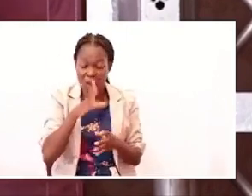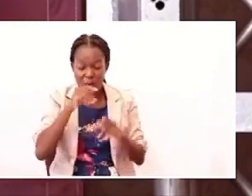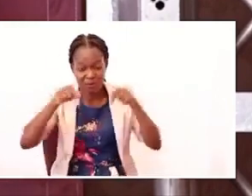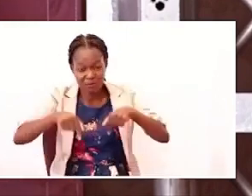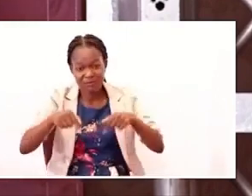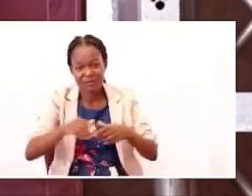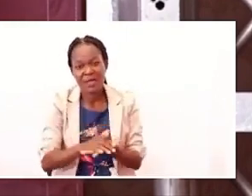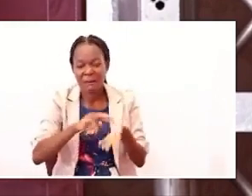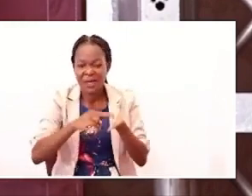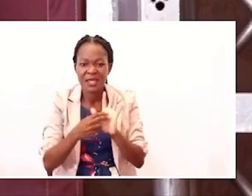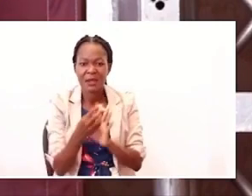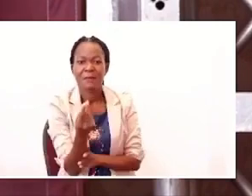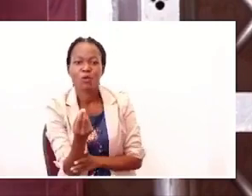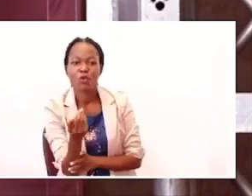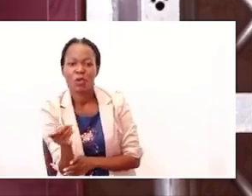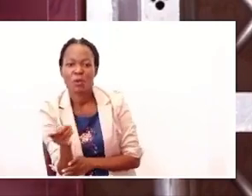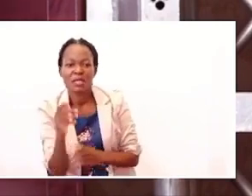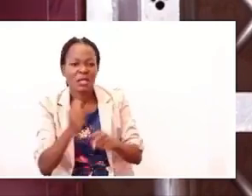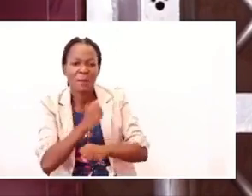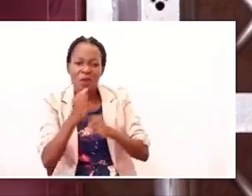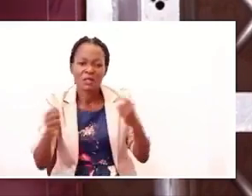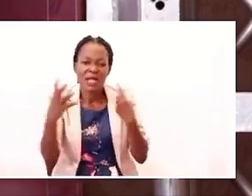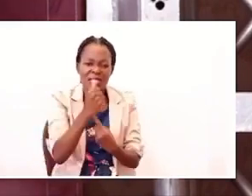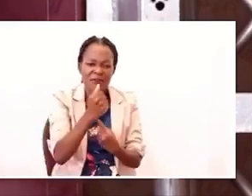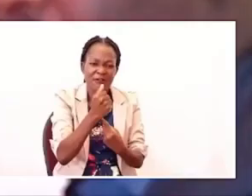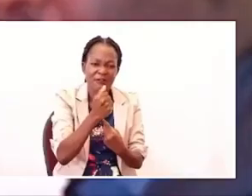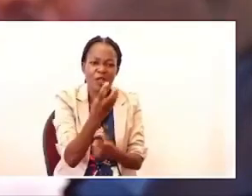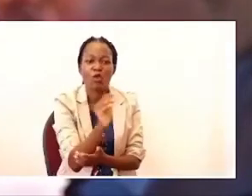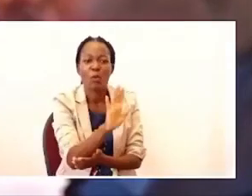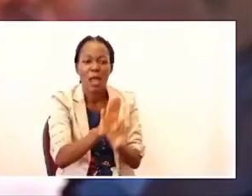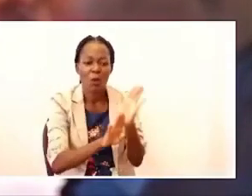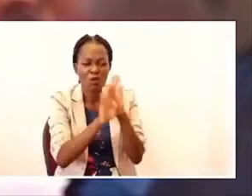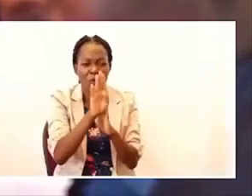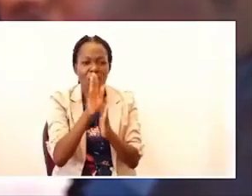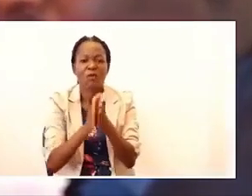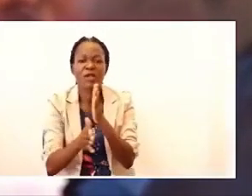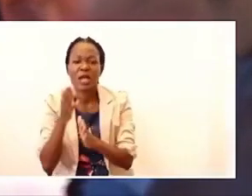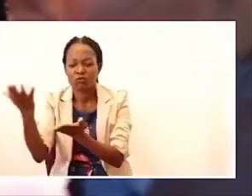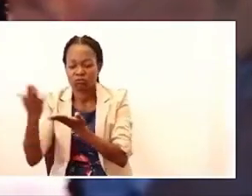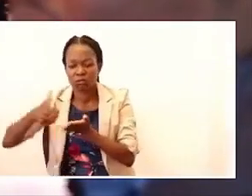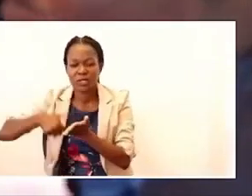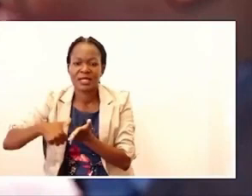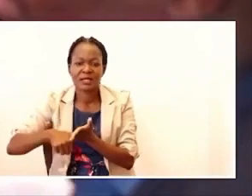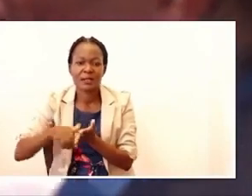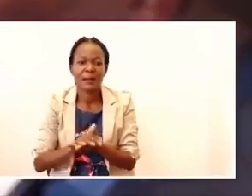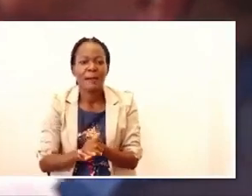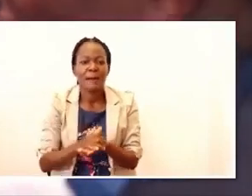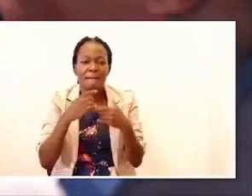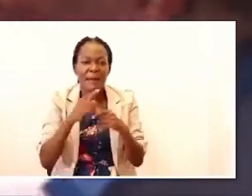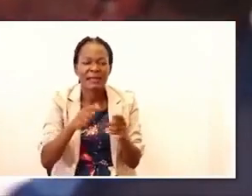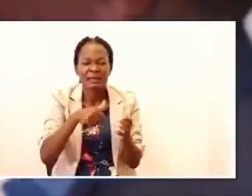These economies could not have achieved development without debt. But the debt position in sub-Saharan